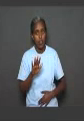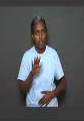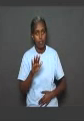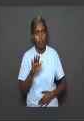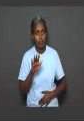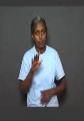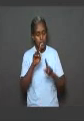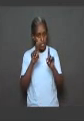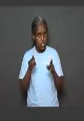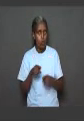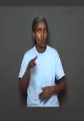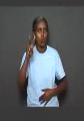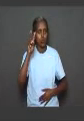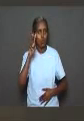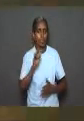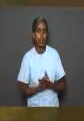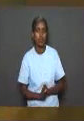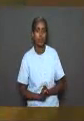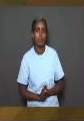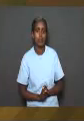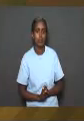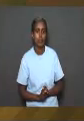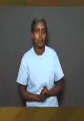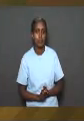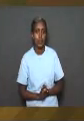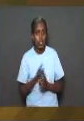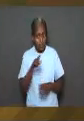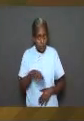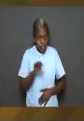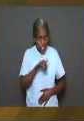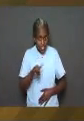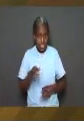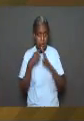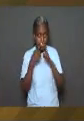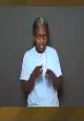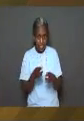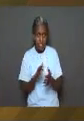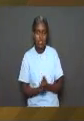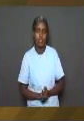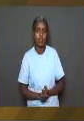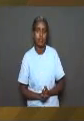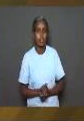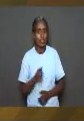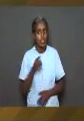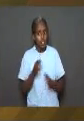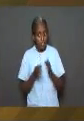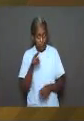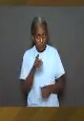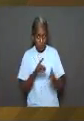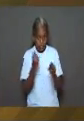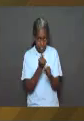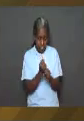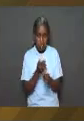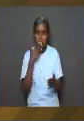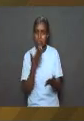5 the whole squared. Did you get the same answer? If you did, great job.